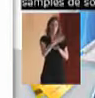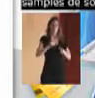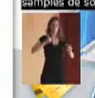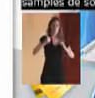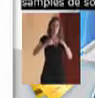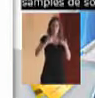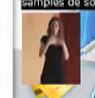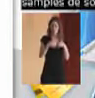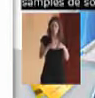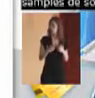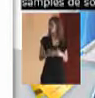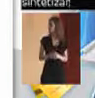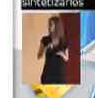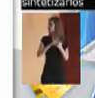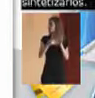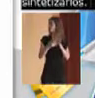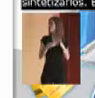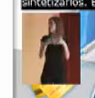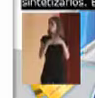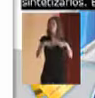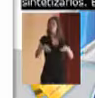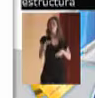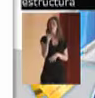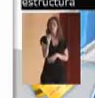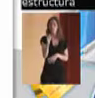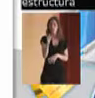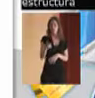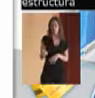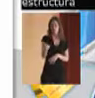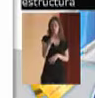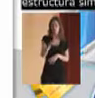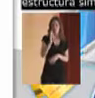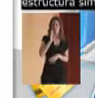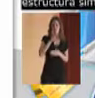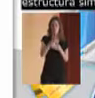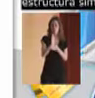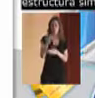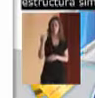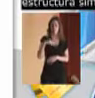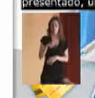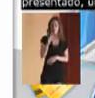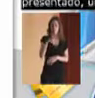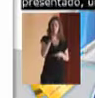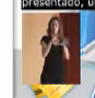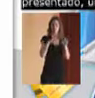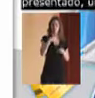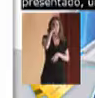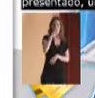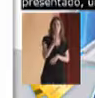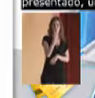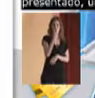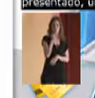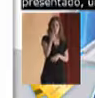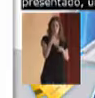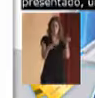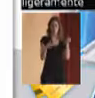And using samples of real sounds instead of synthetic sounds. The ATAD project has a structure very